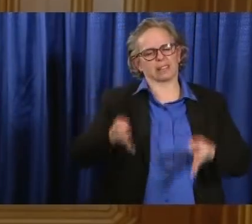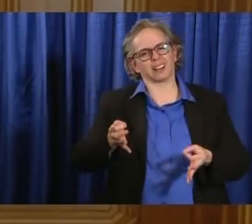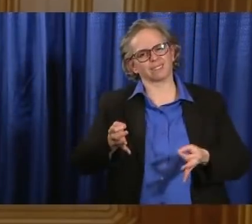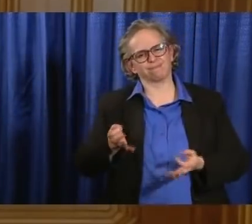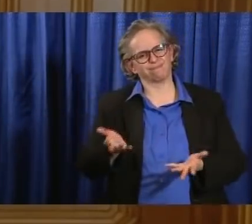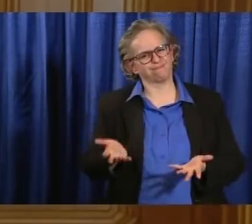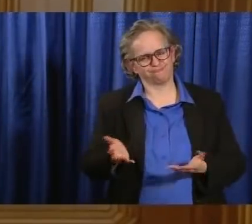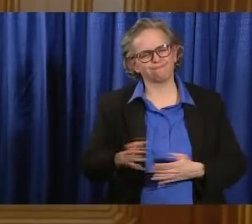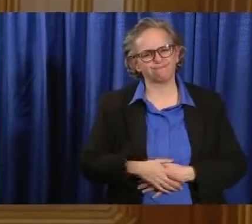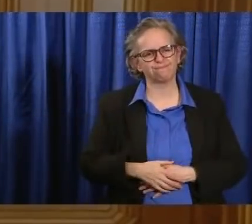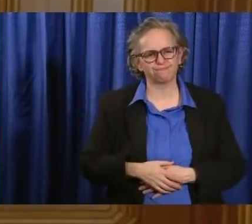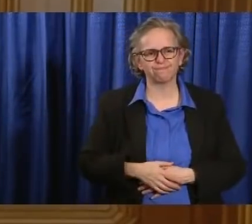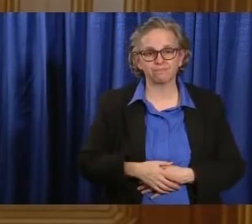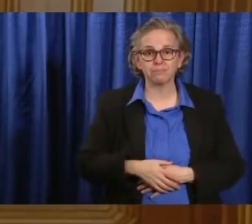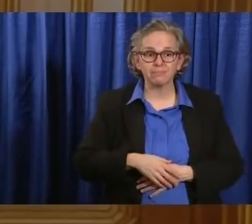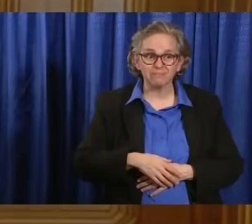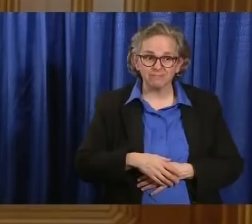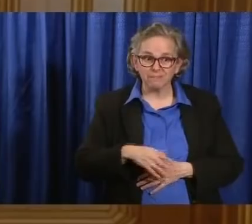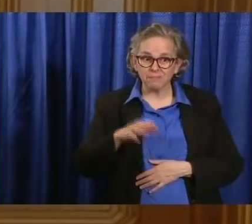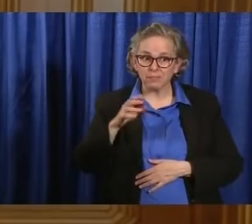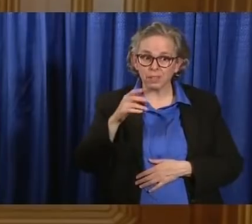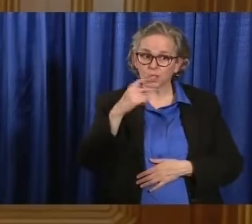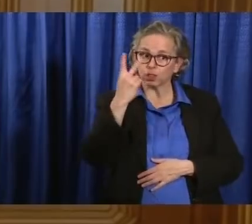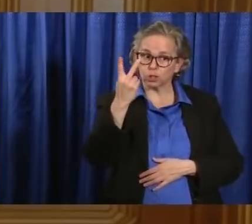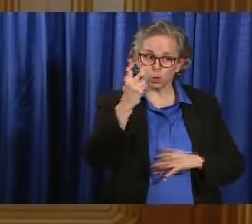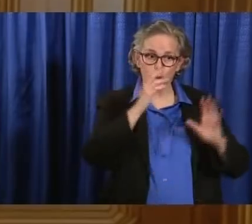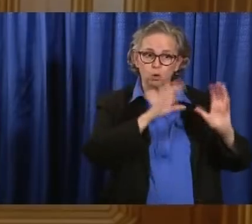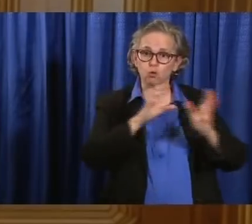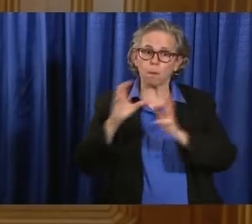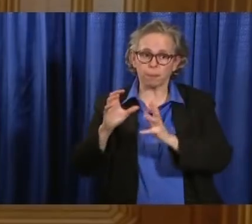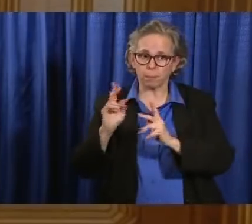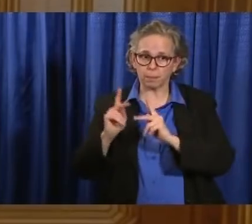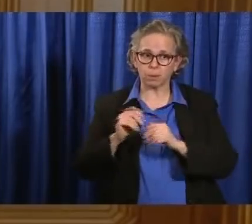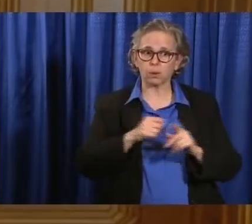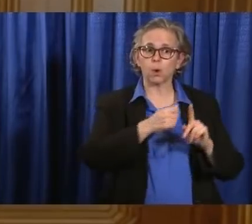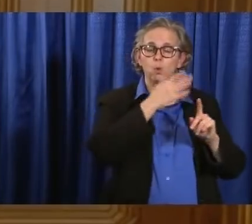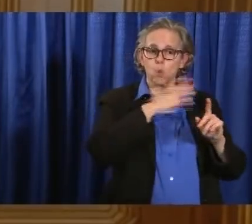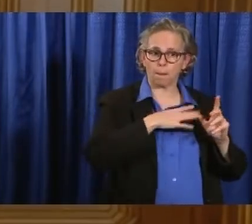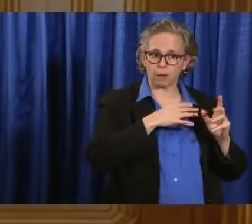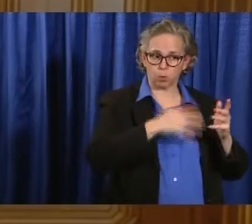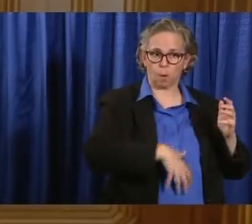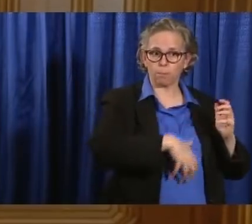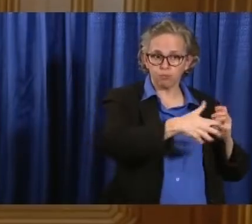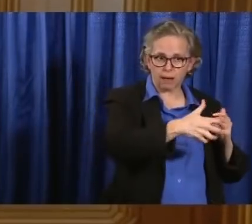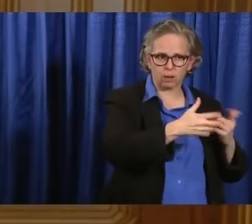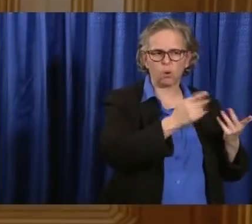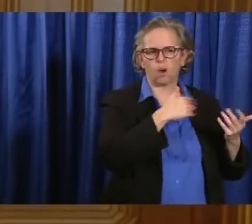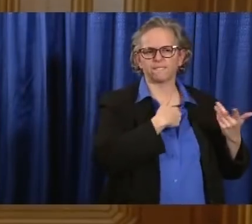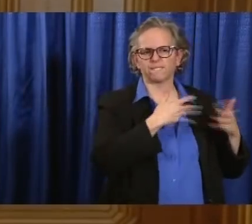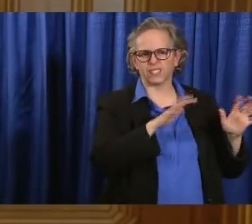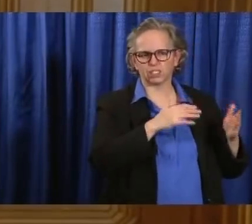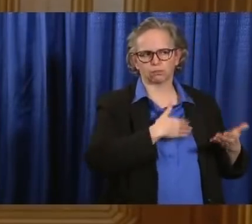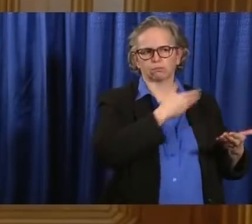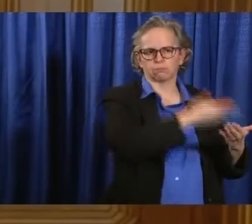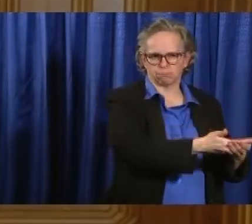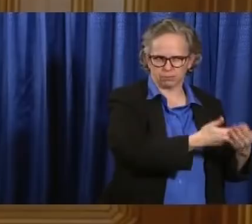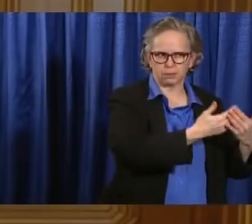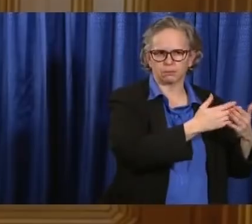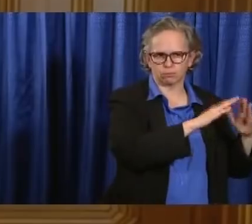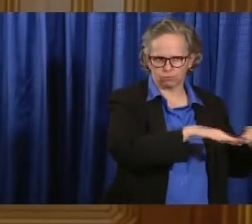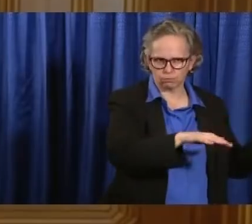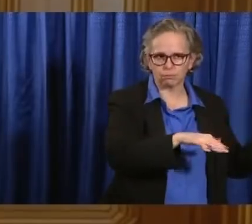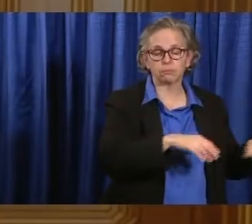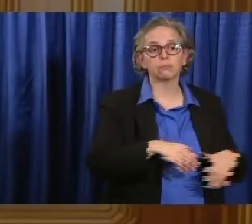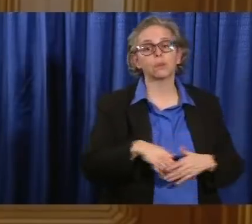with two select groups of people. One are women with children, or women who are pregnant, or women who have just